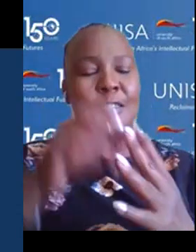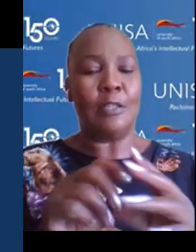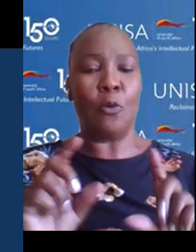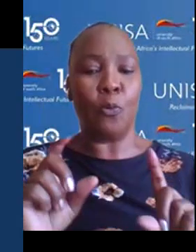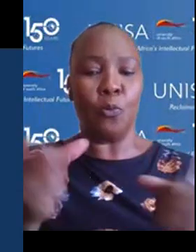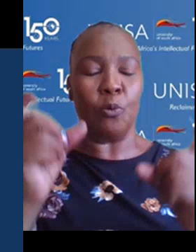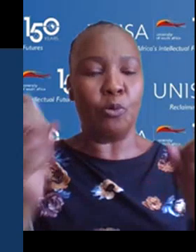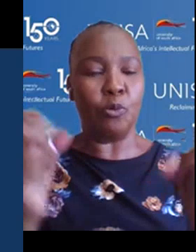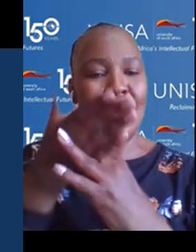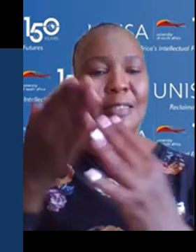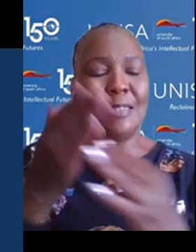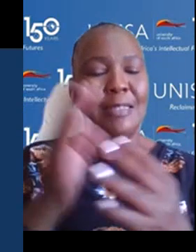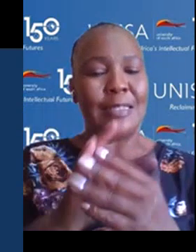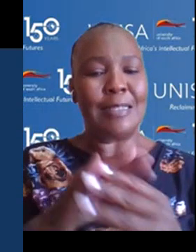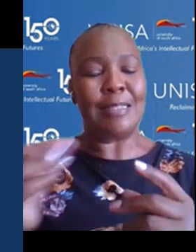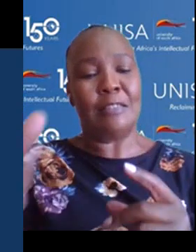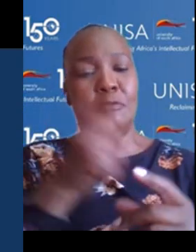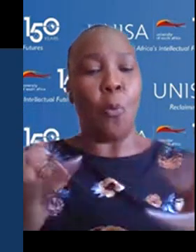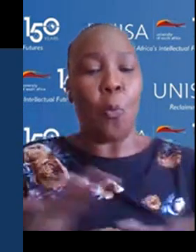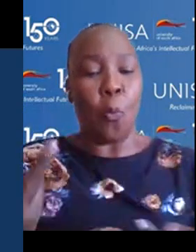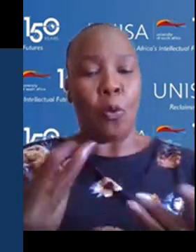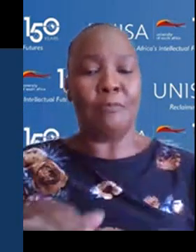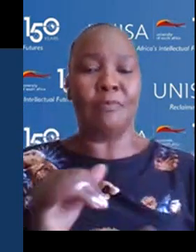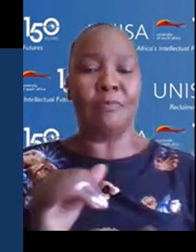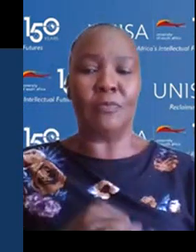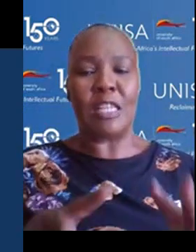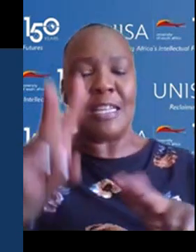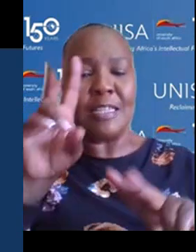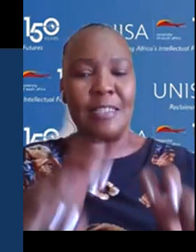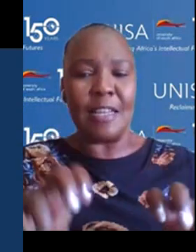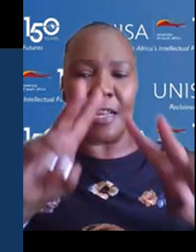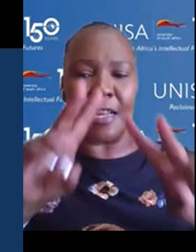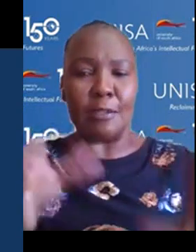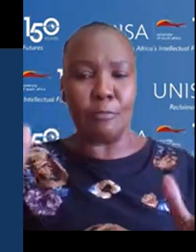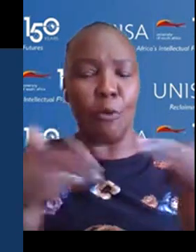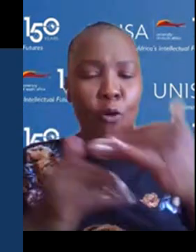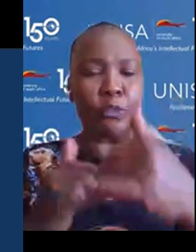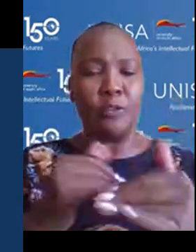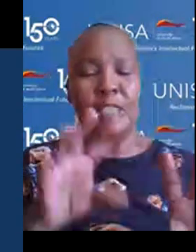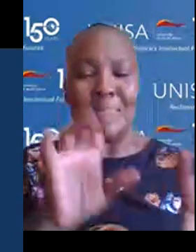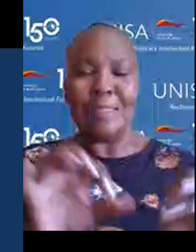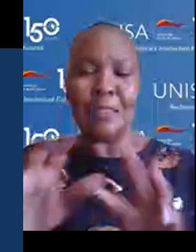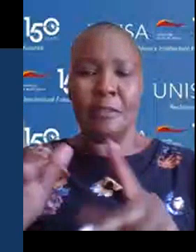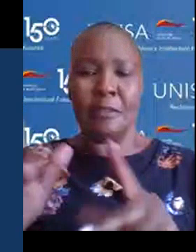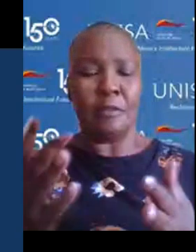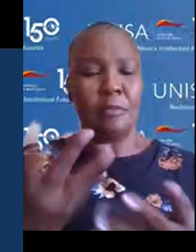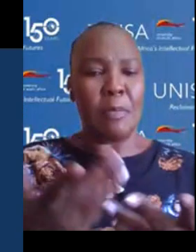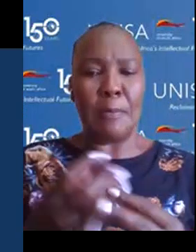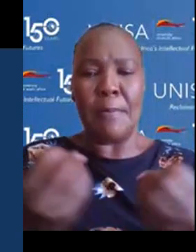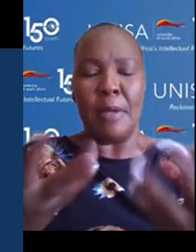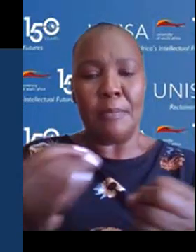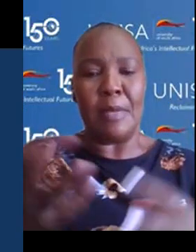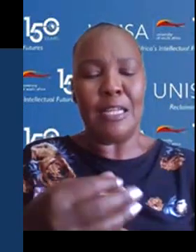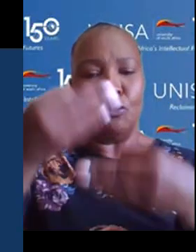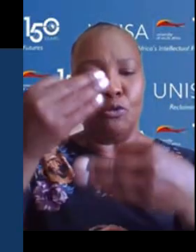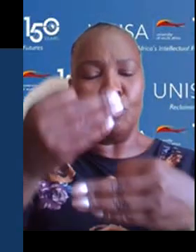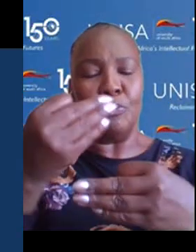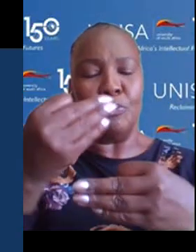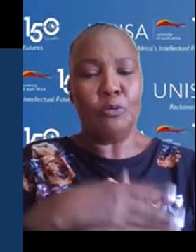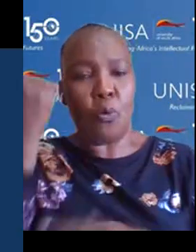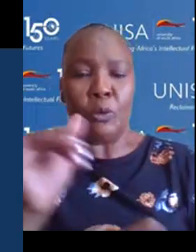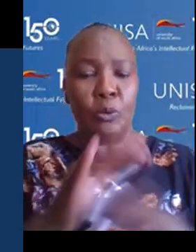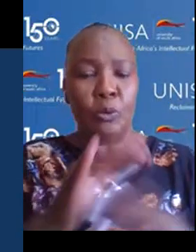it tells me where I am already. There's your search box. So this is where you can type in. So if you've got many, many documents and you can't find the one